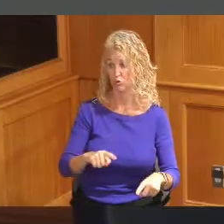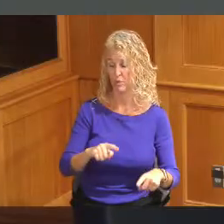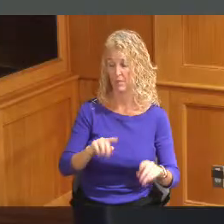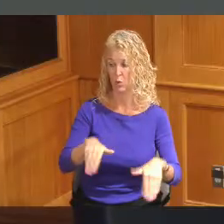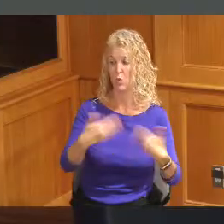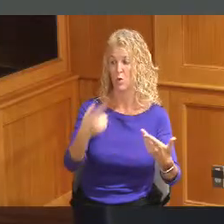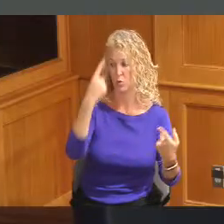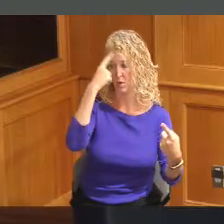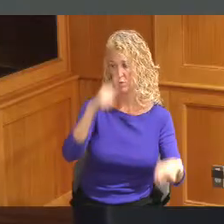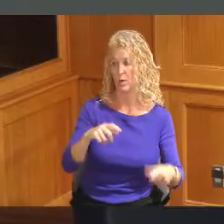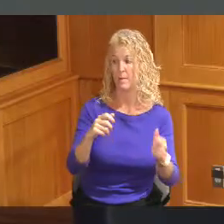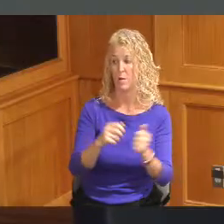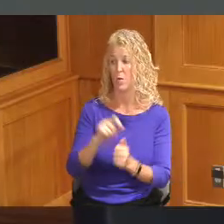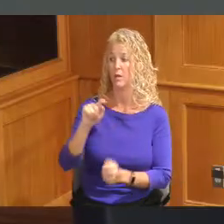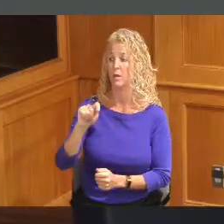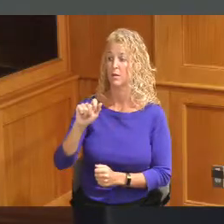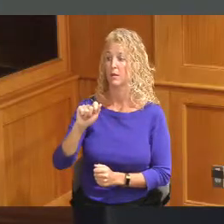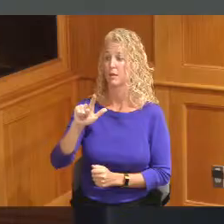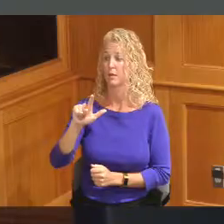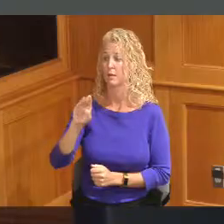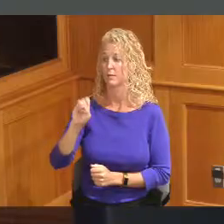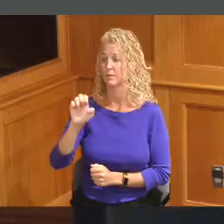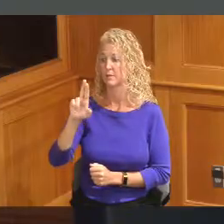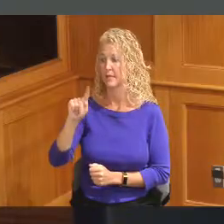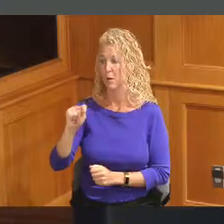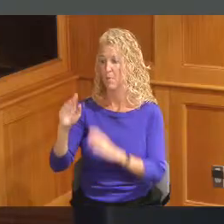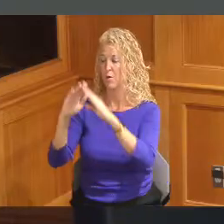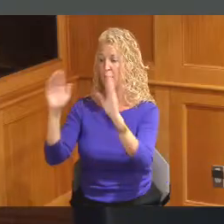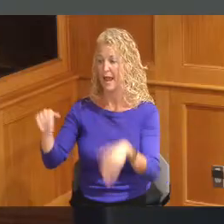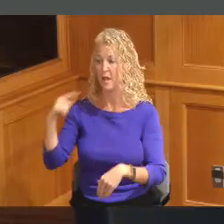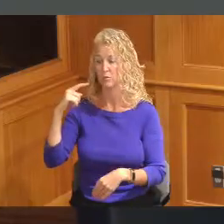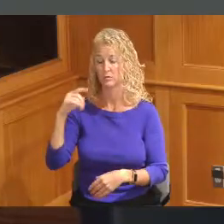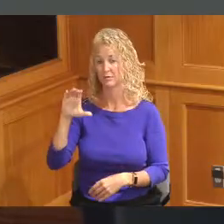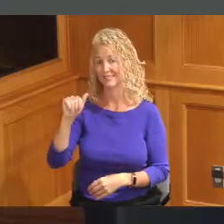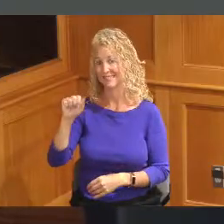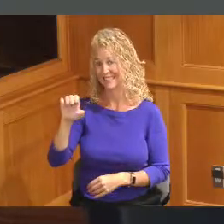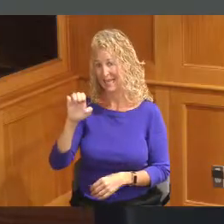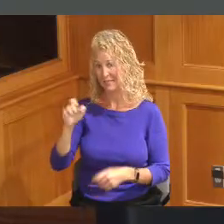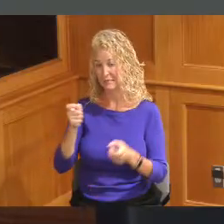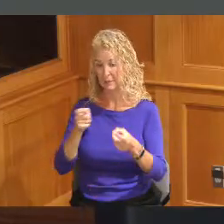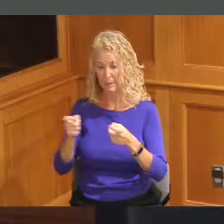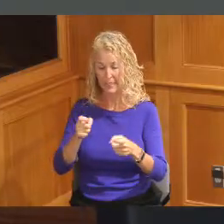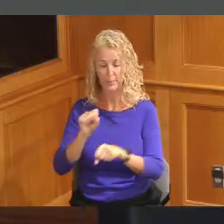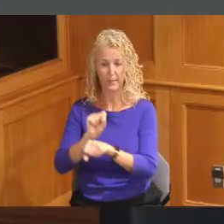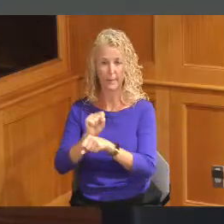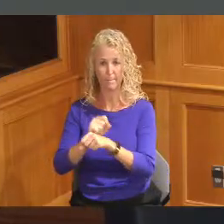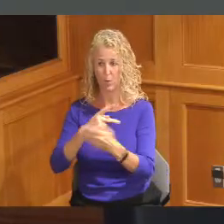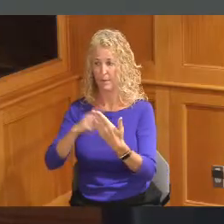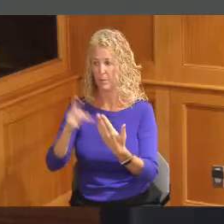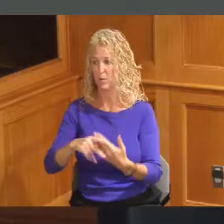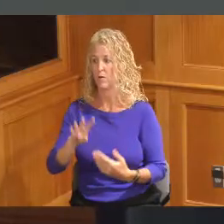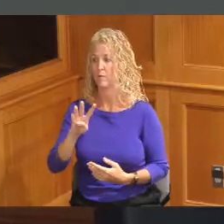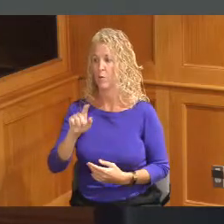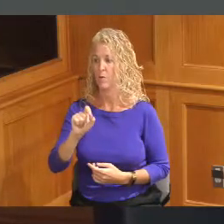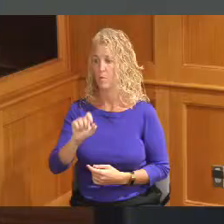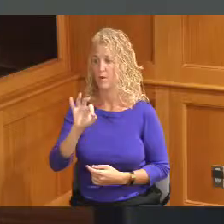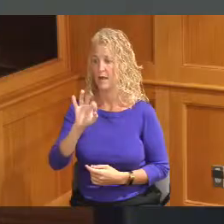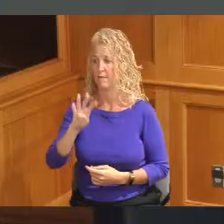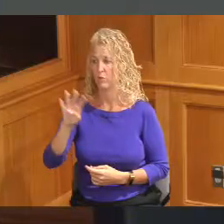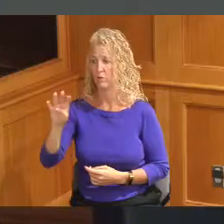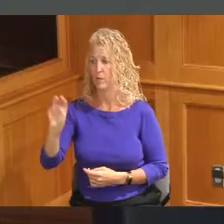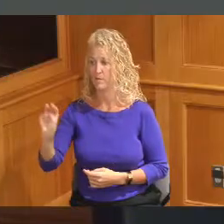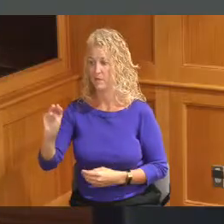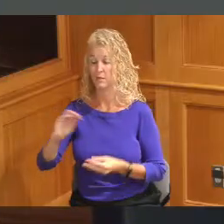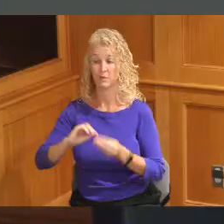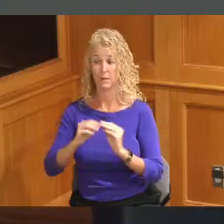renewal agreement with Talbert House for case management employment program services, $4.944 million. Item